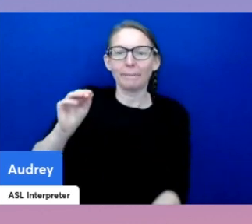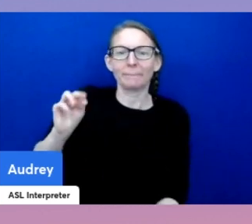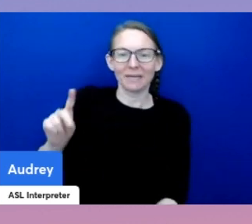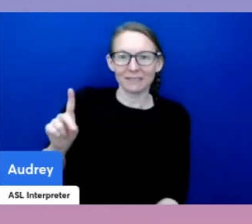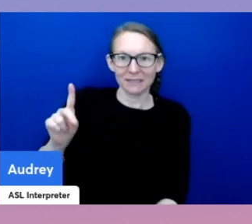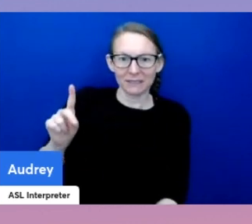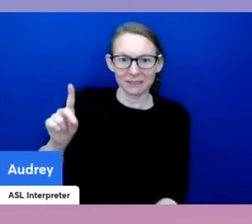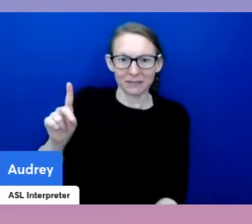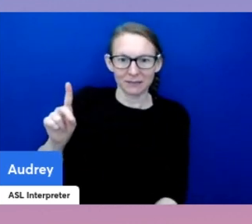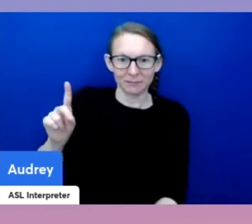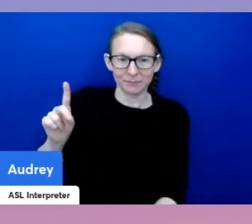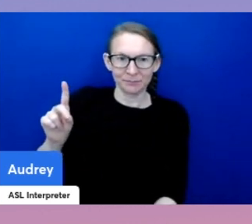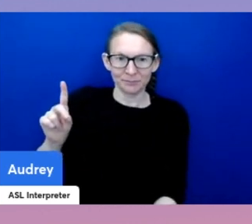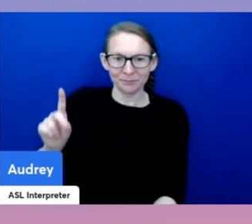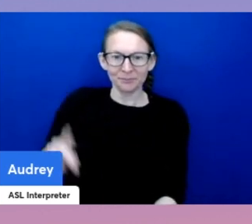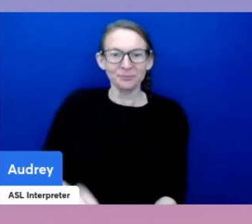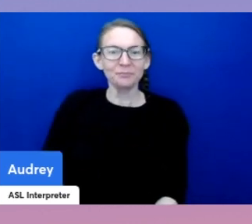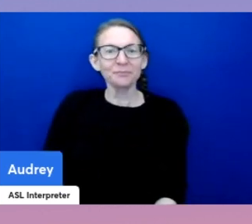run,